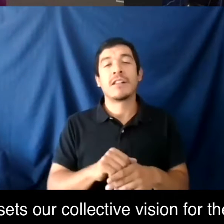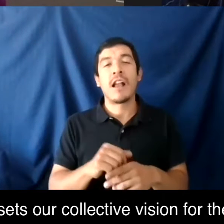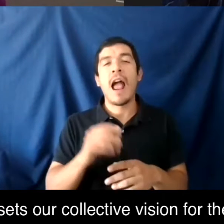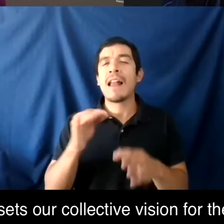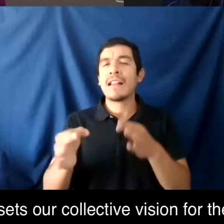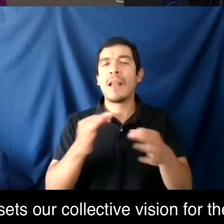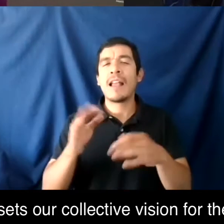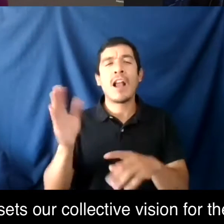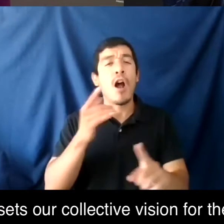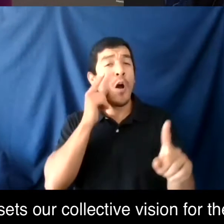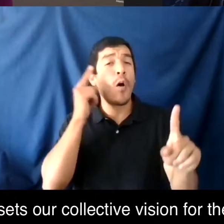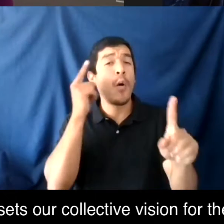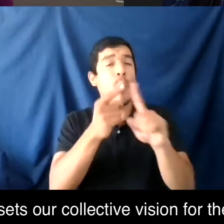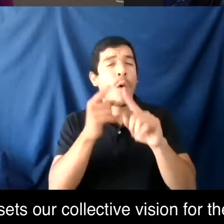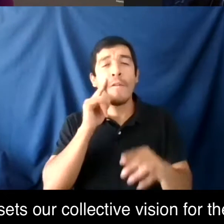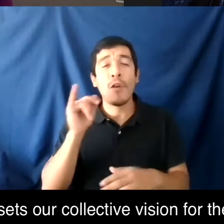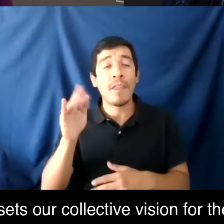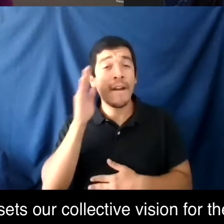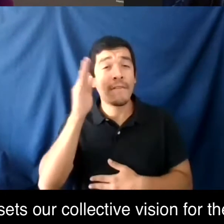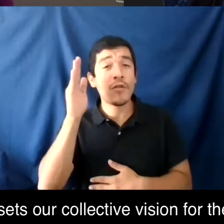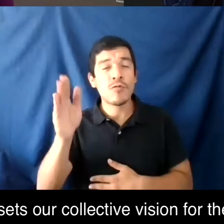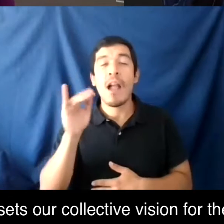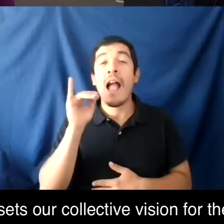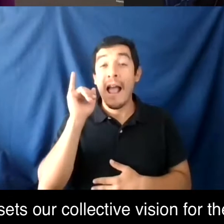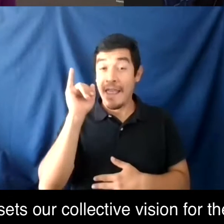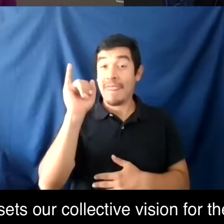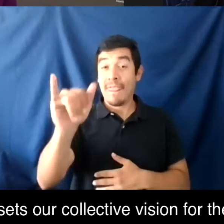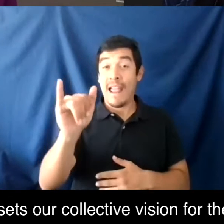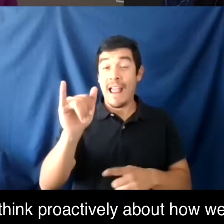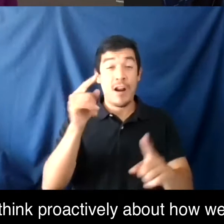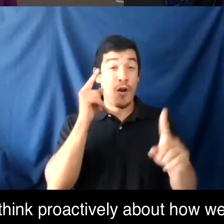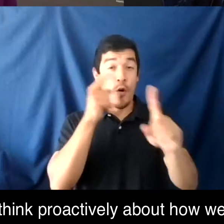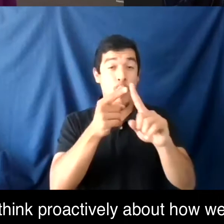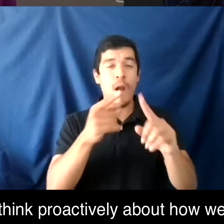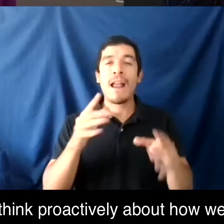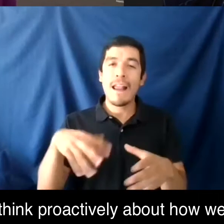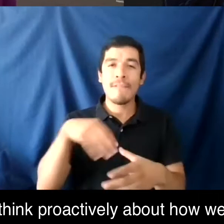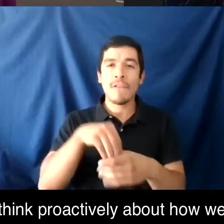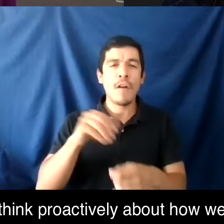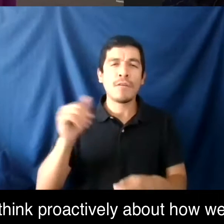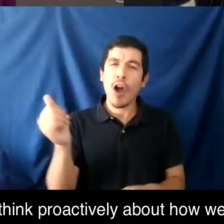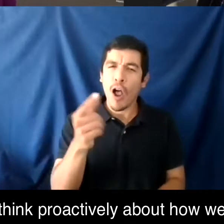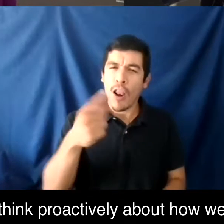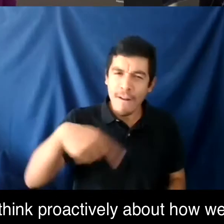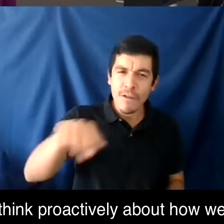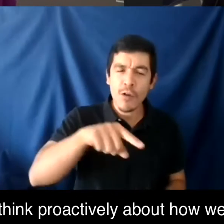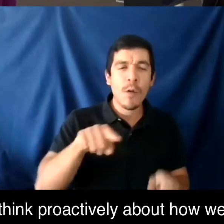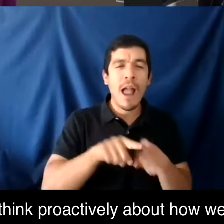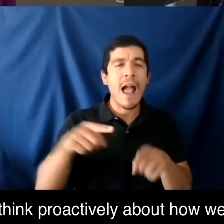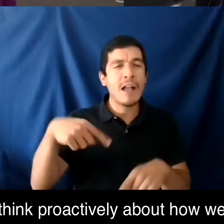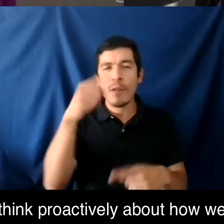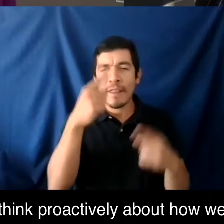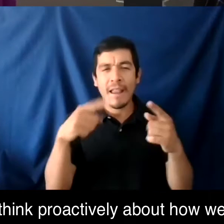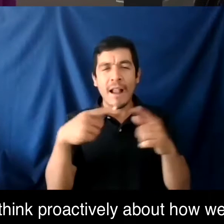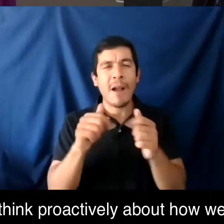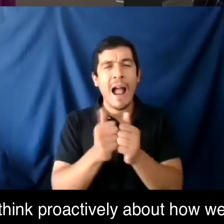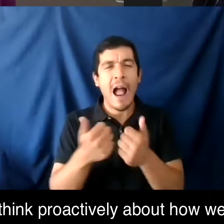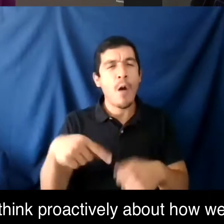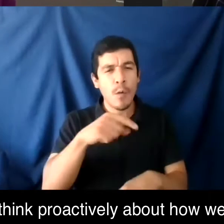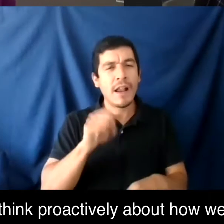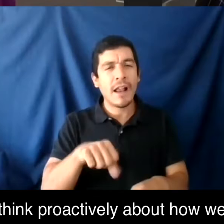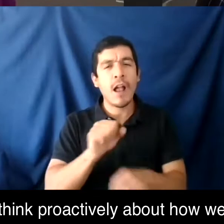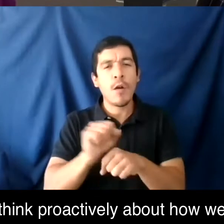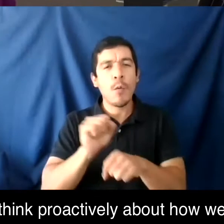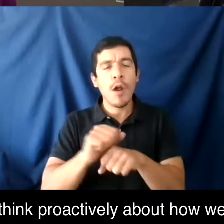that vision necessarily involves all of you as we think proactively about how we can work in